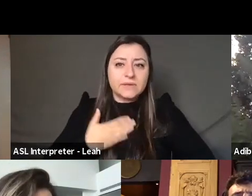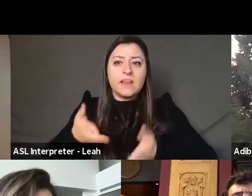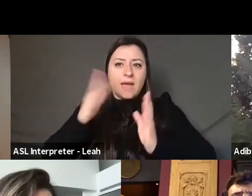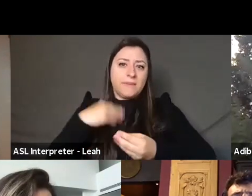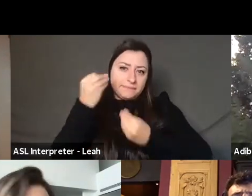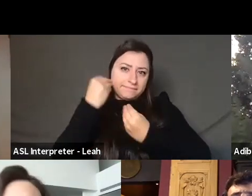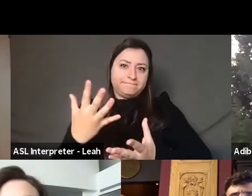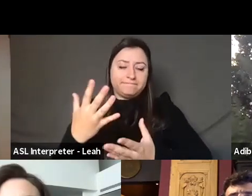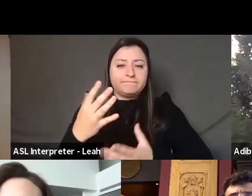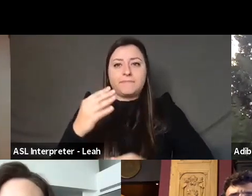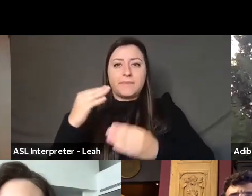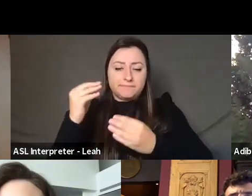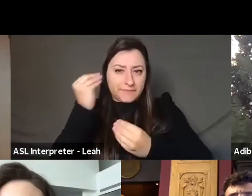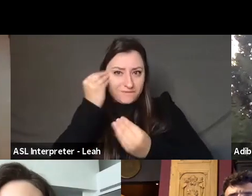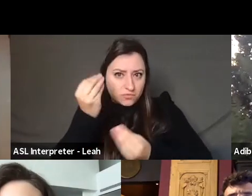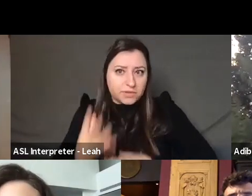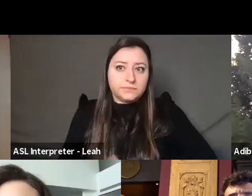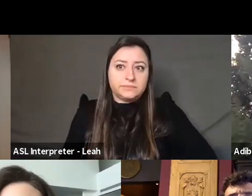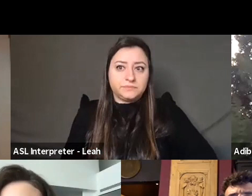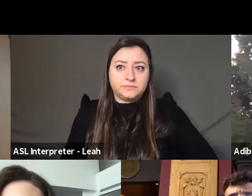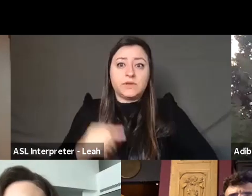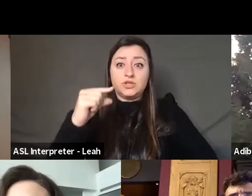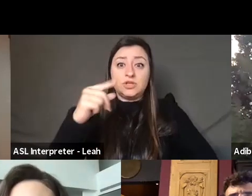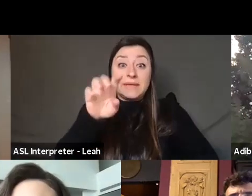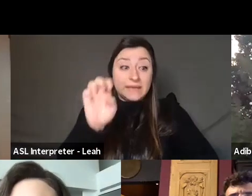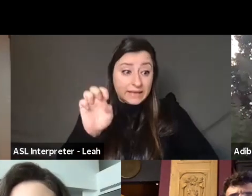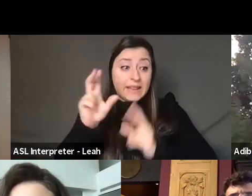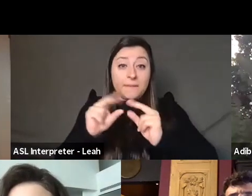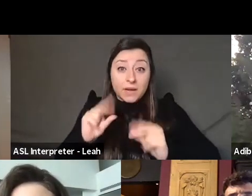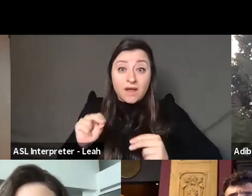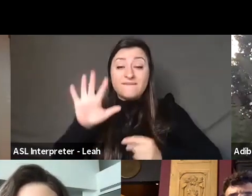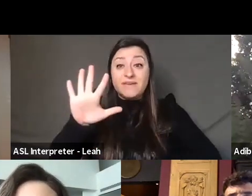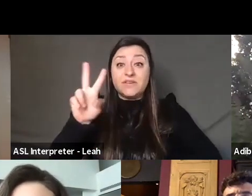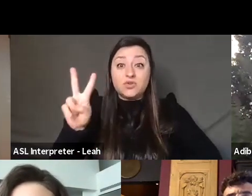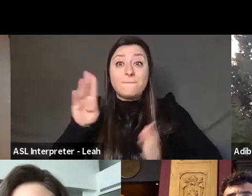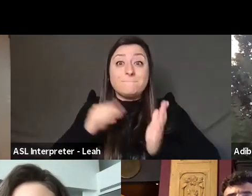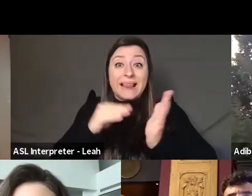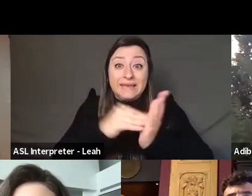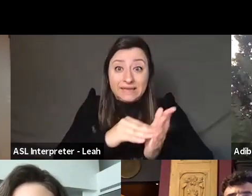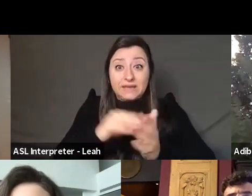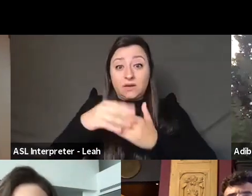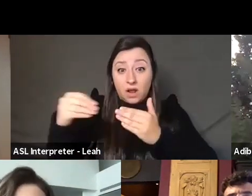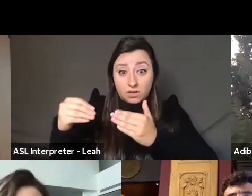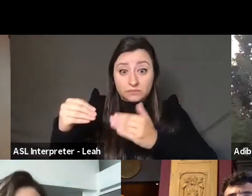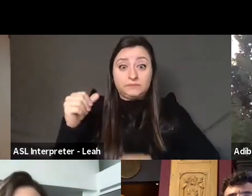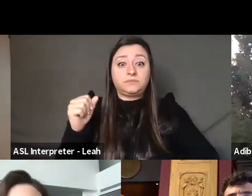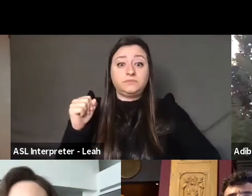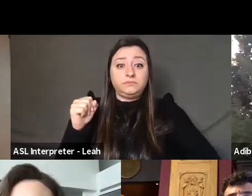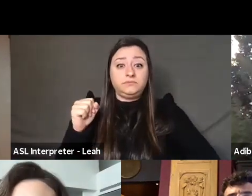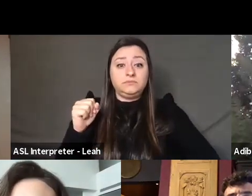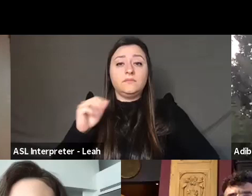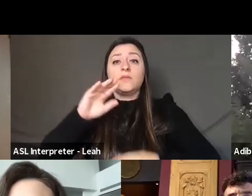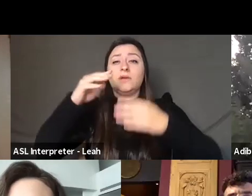data. The GDP of Lebanon went from $52 billion US dollars in 2019, all the